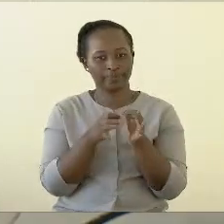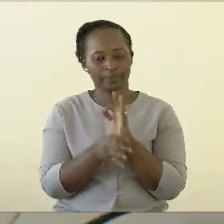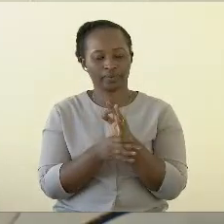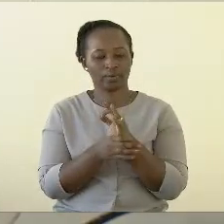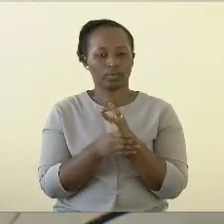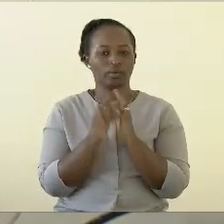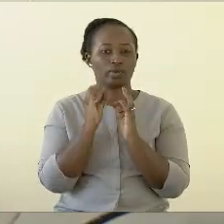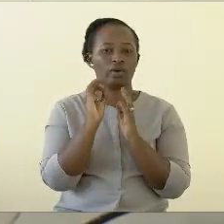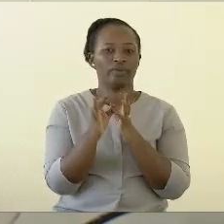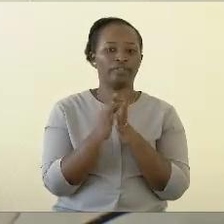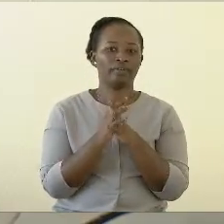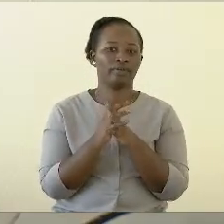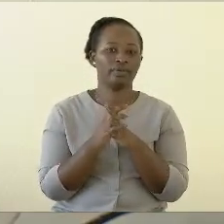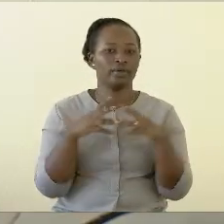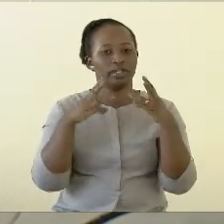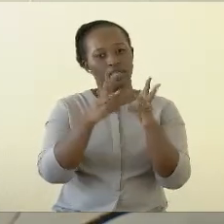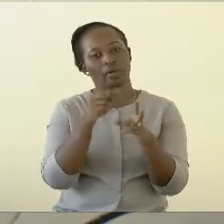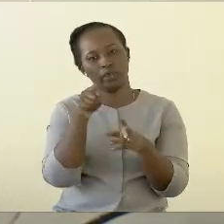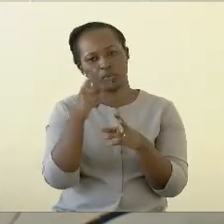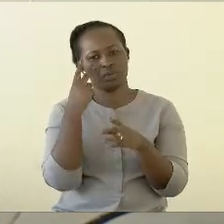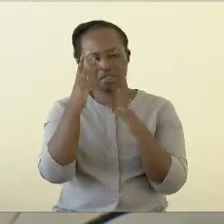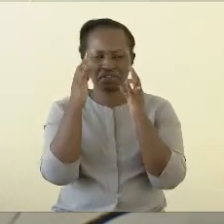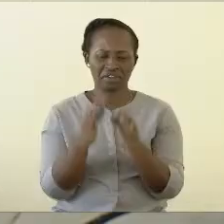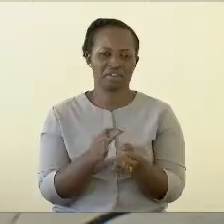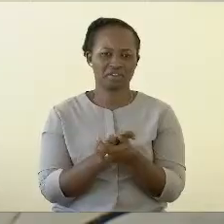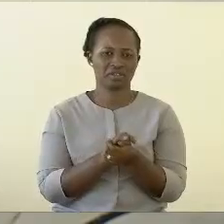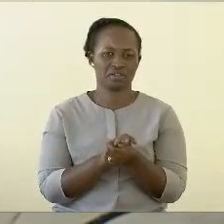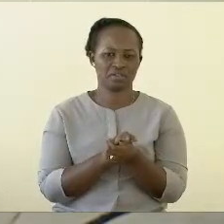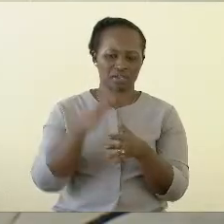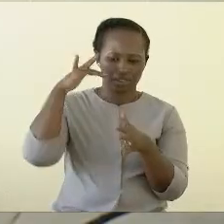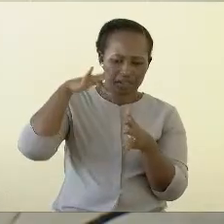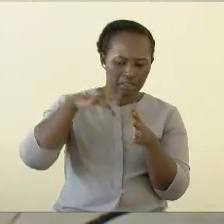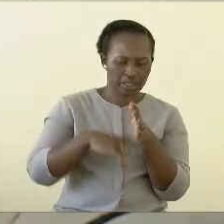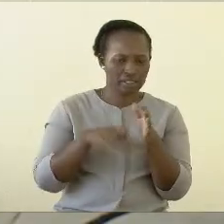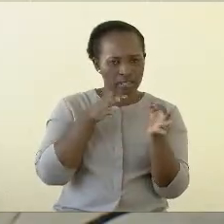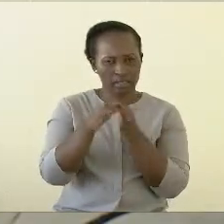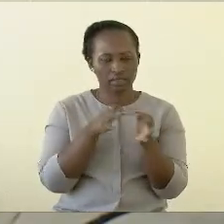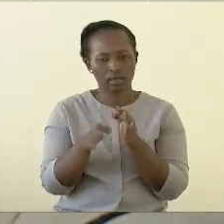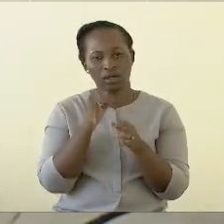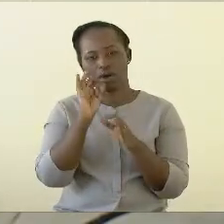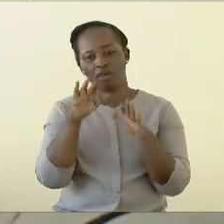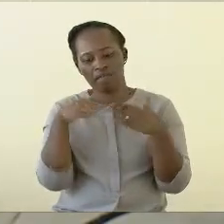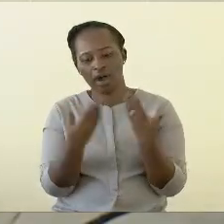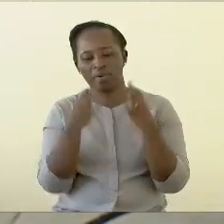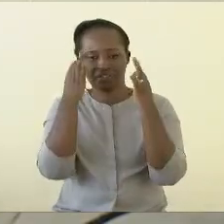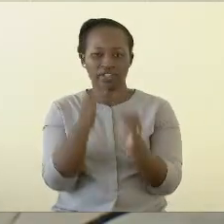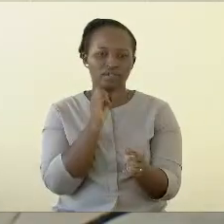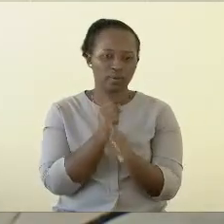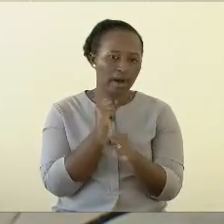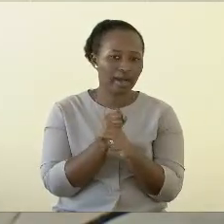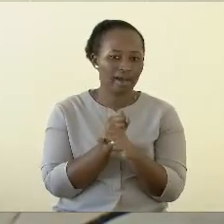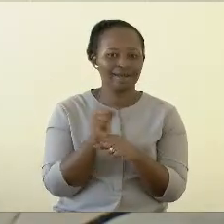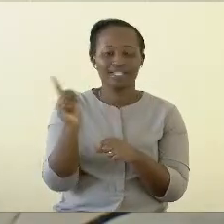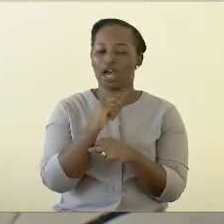of the way you see things, a detailed description of how things work. We don't need